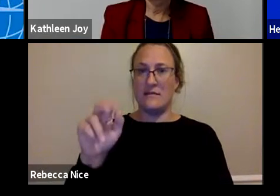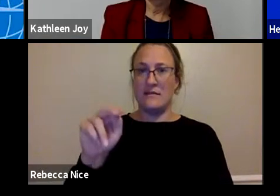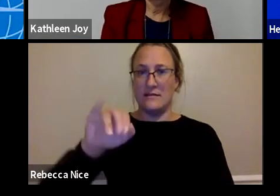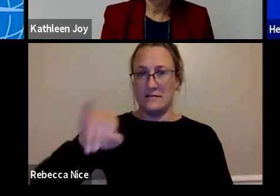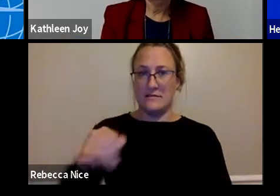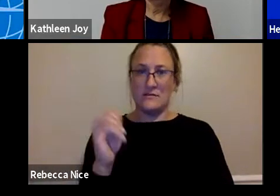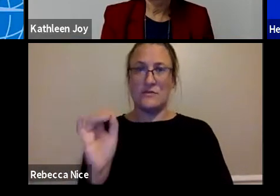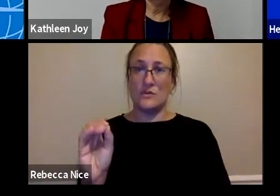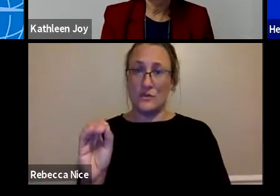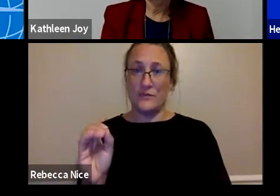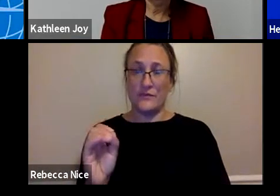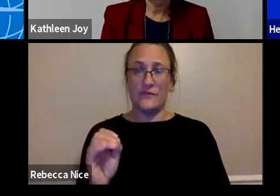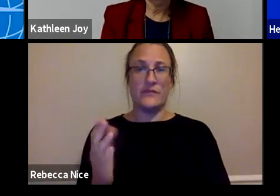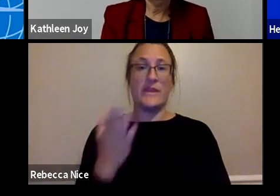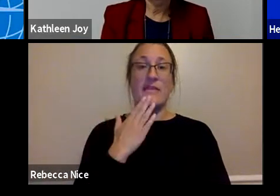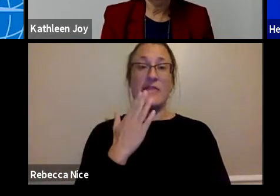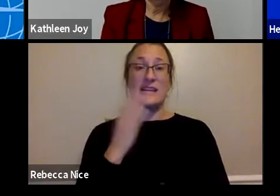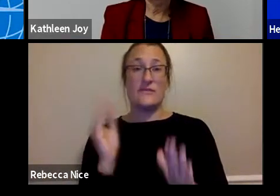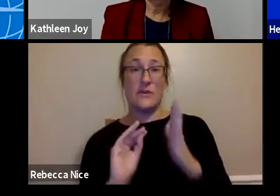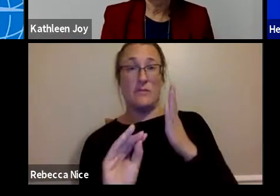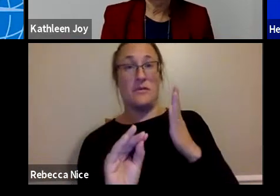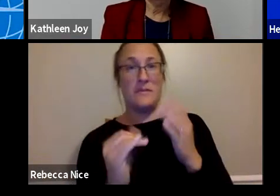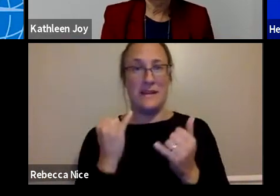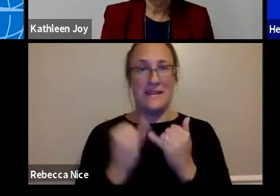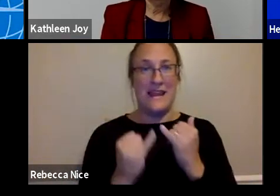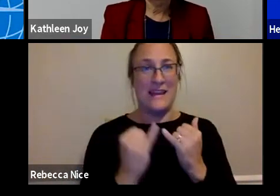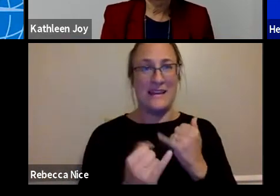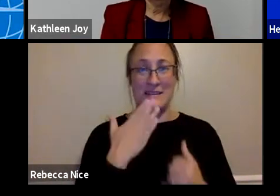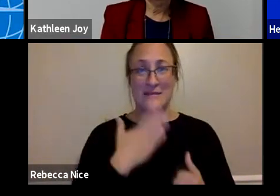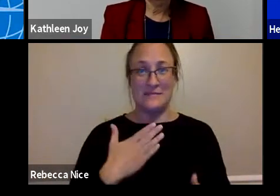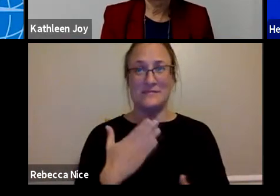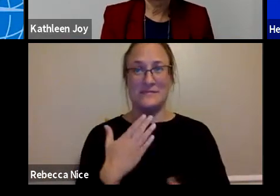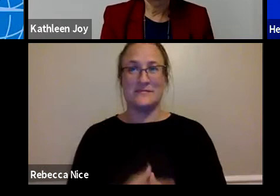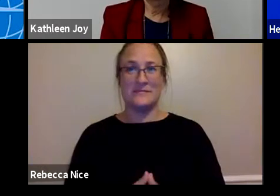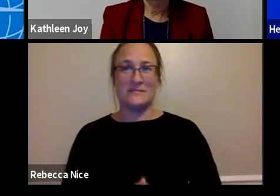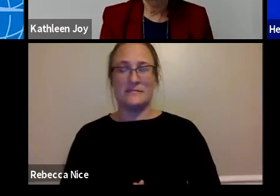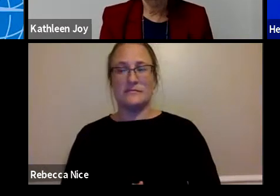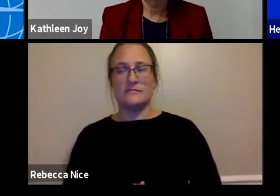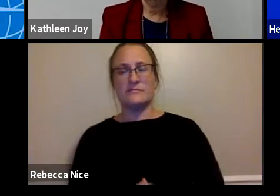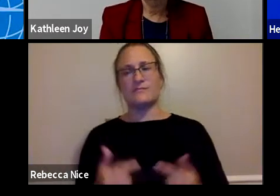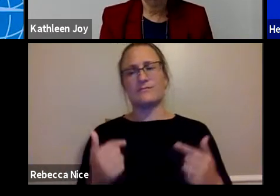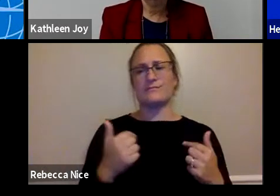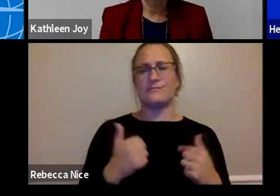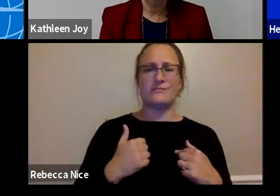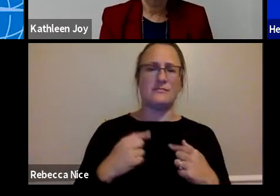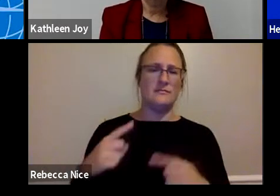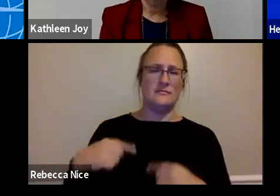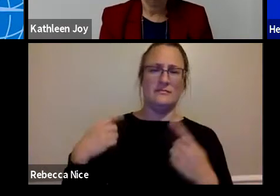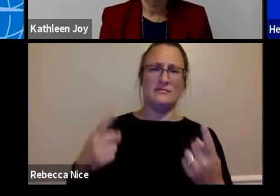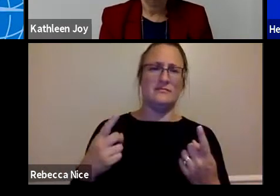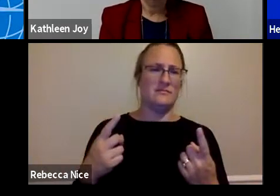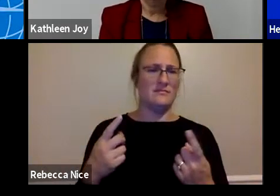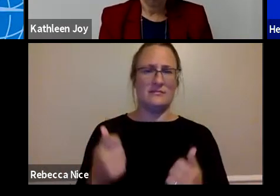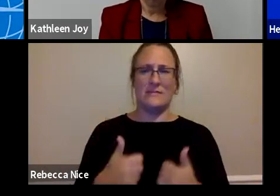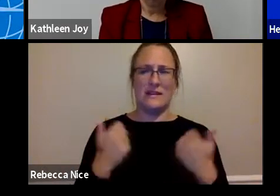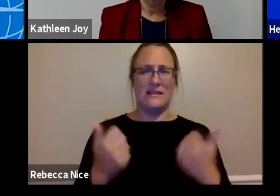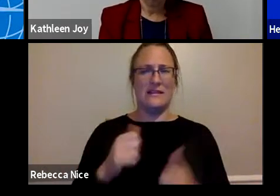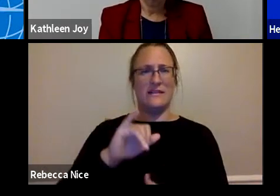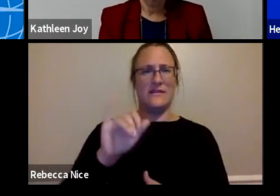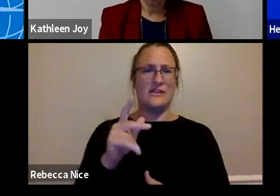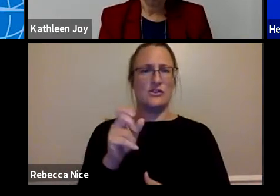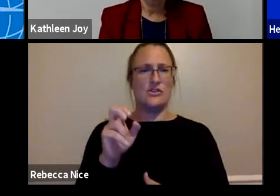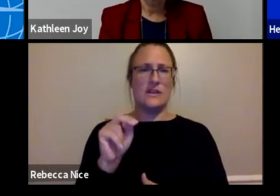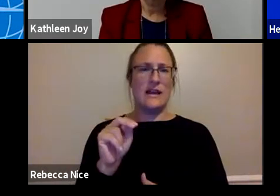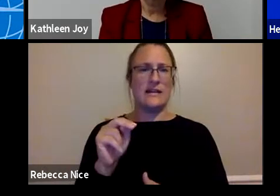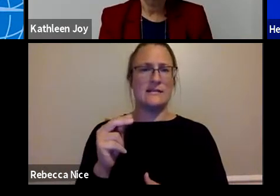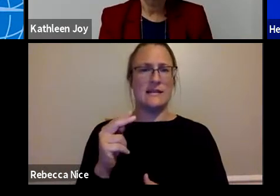Naranjo. Thanks for slipping me in at the very end. So I'm a longtime resident of Jackson Heights,